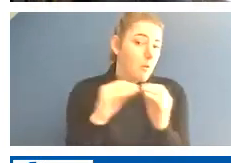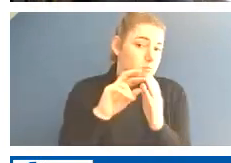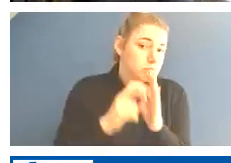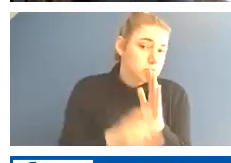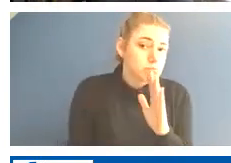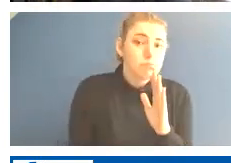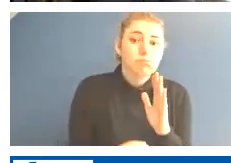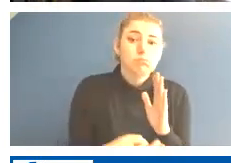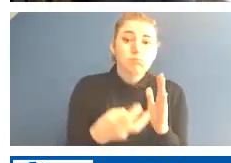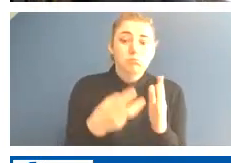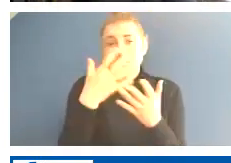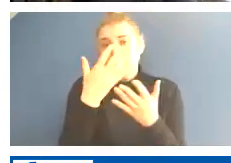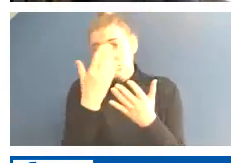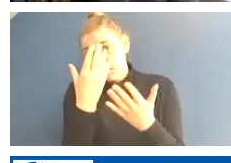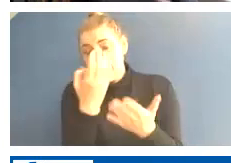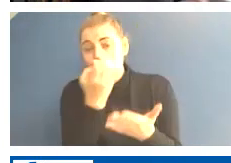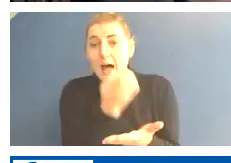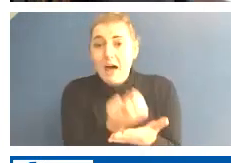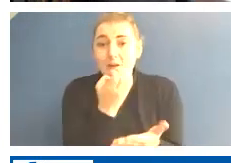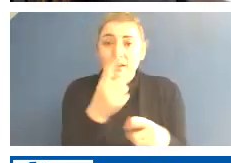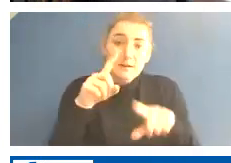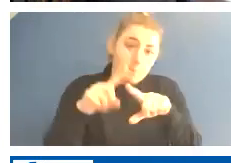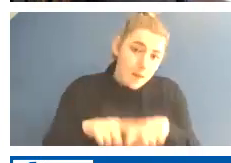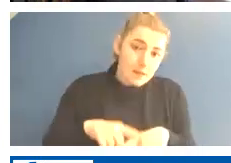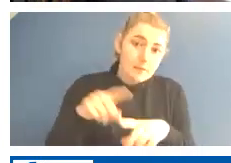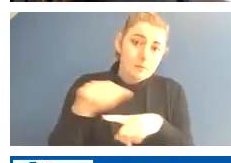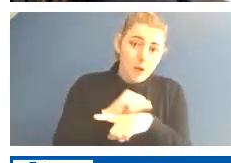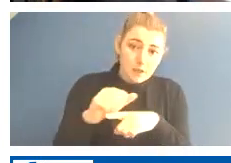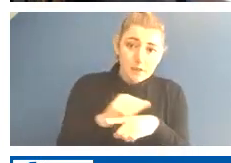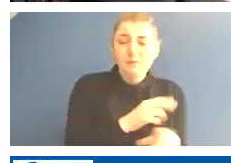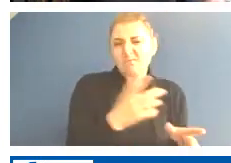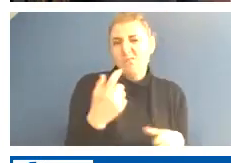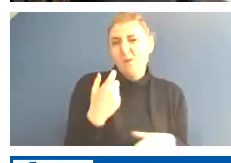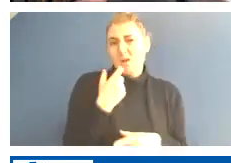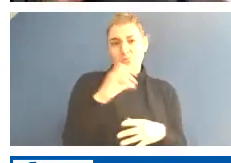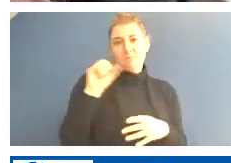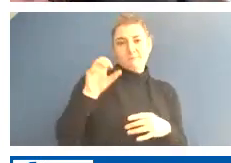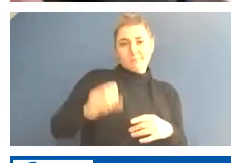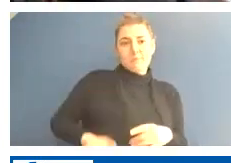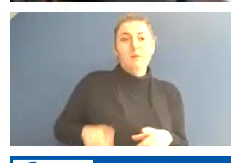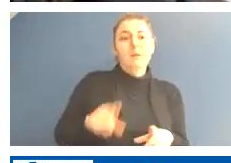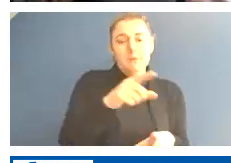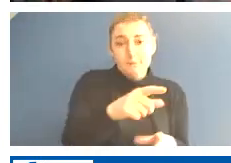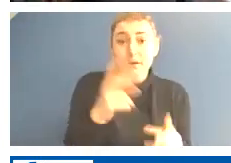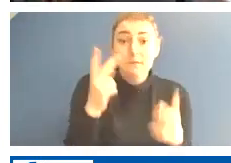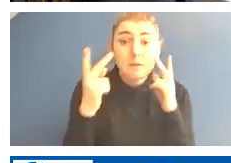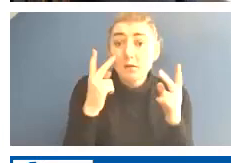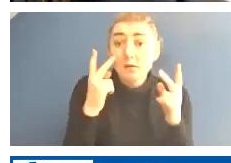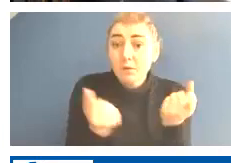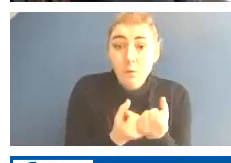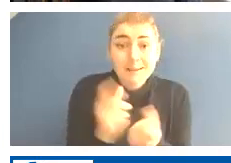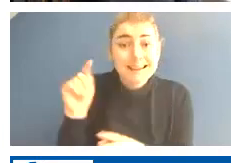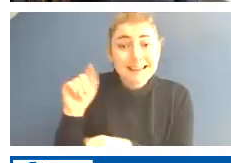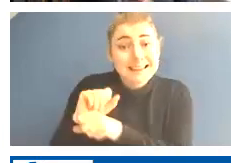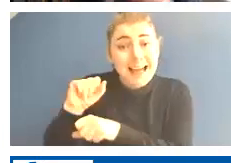into different evidence-based practices, especially ones I've talked about, visual supports, task analysis,